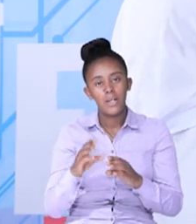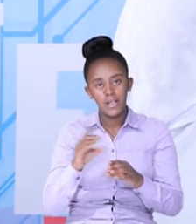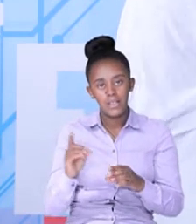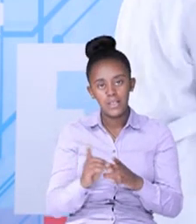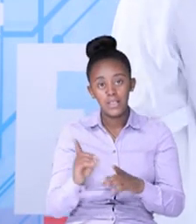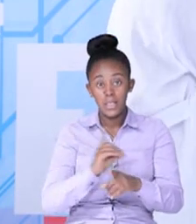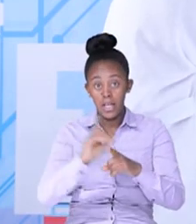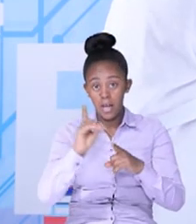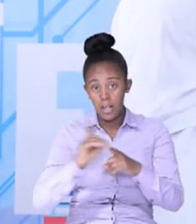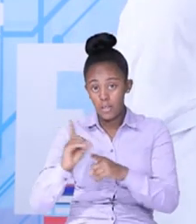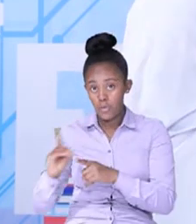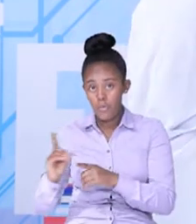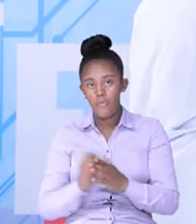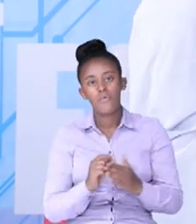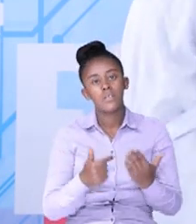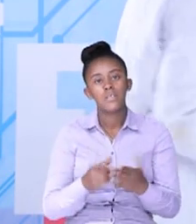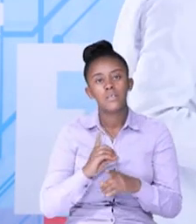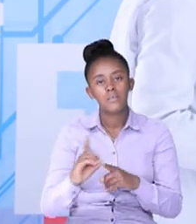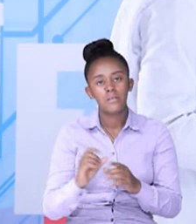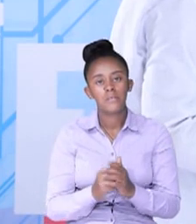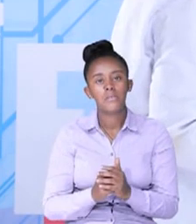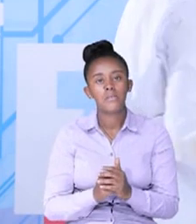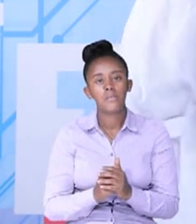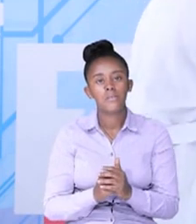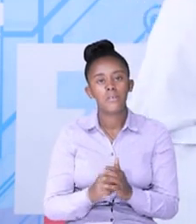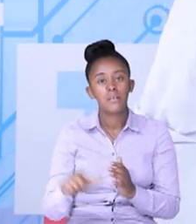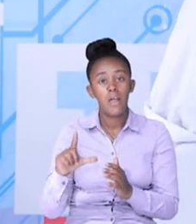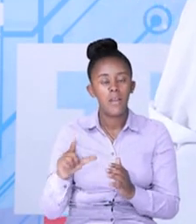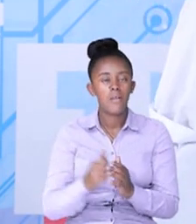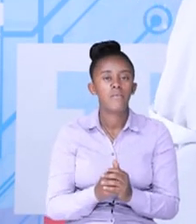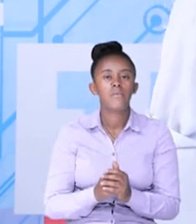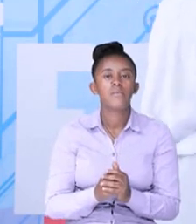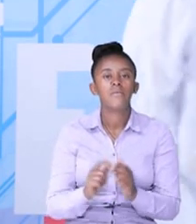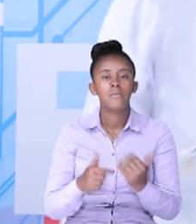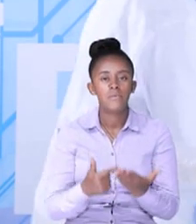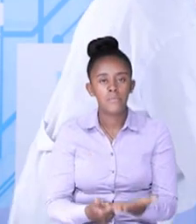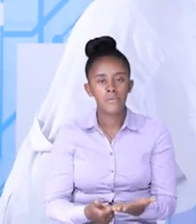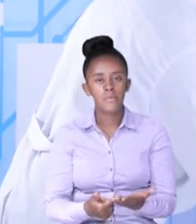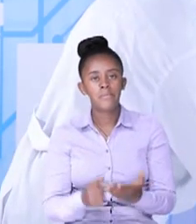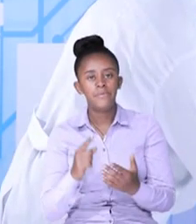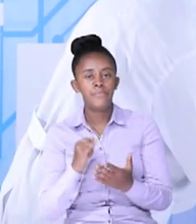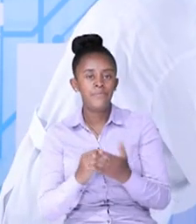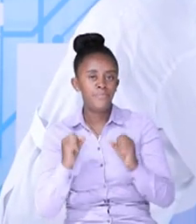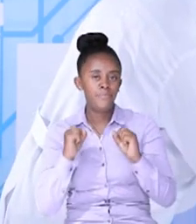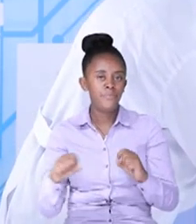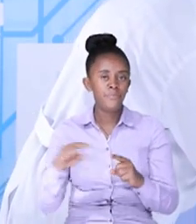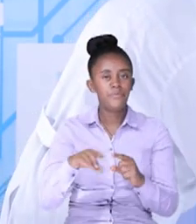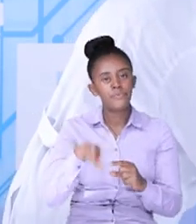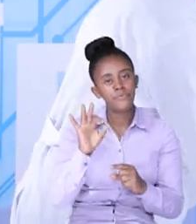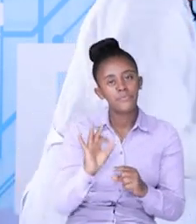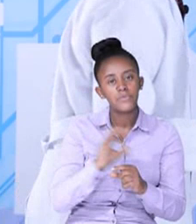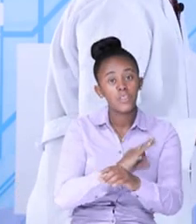displacement, the direction of the displacement. We can call it as L. Therefore, using this, it's possible to find